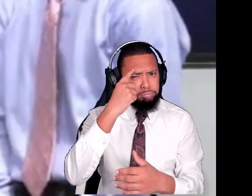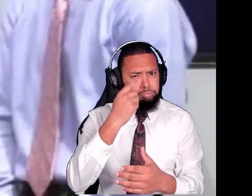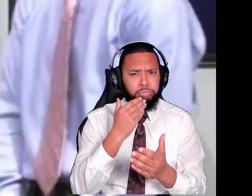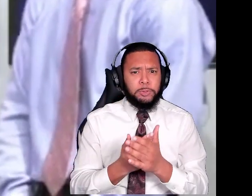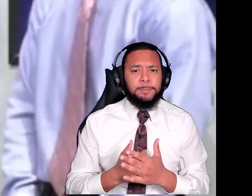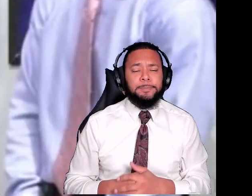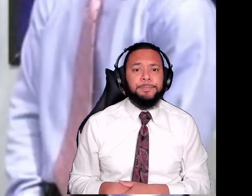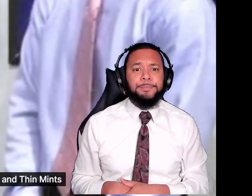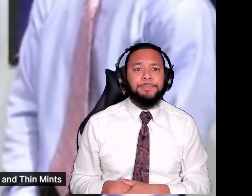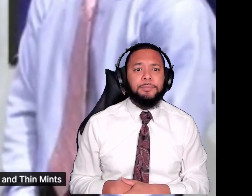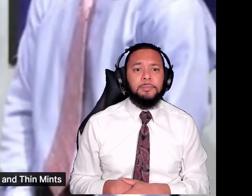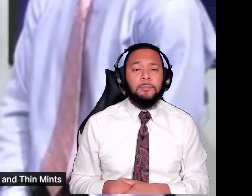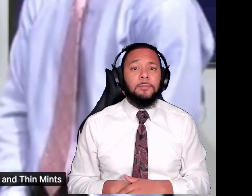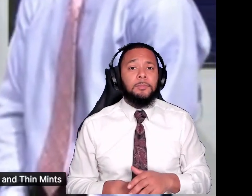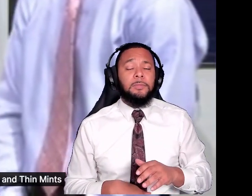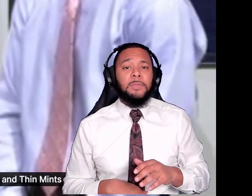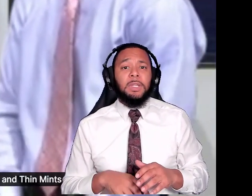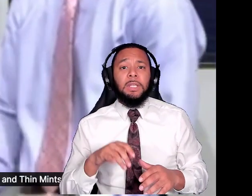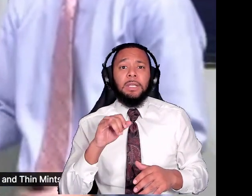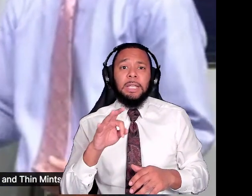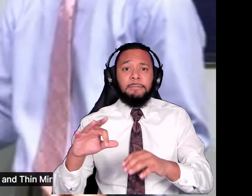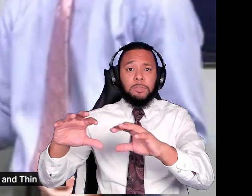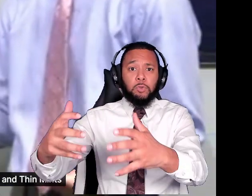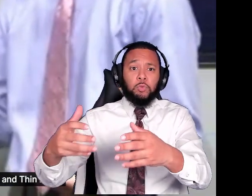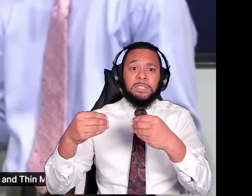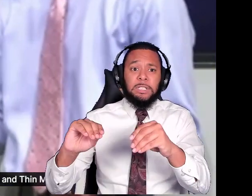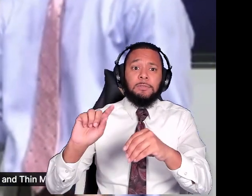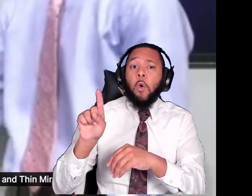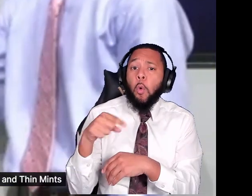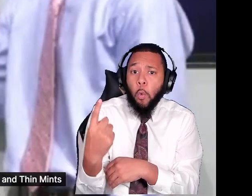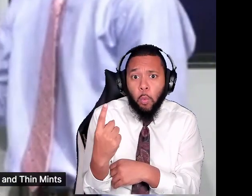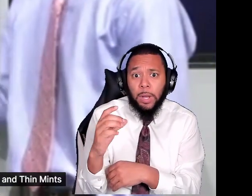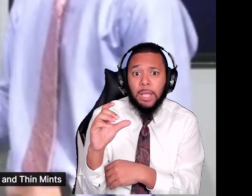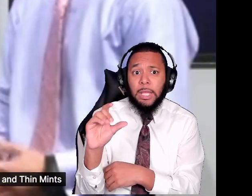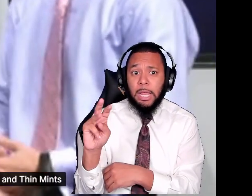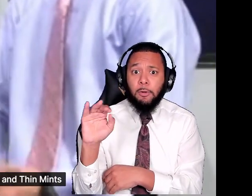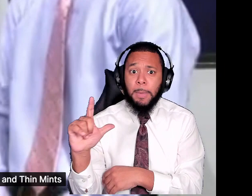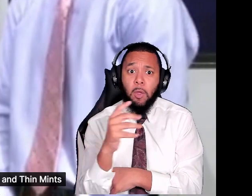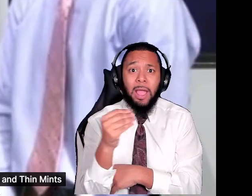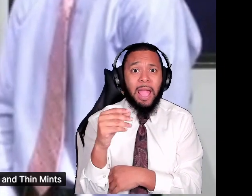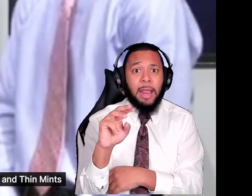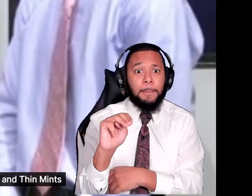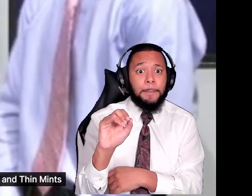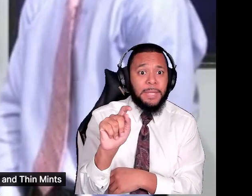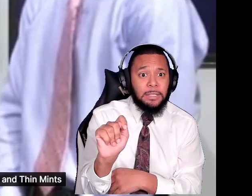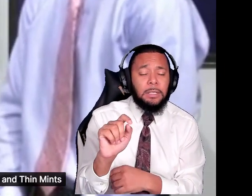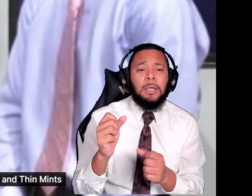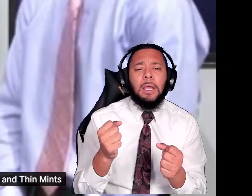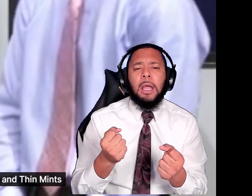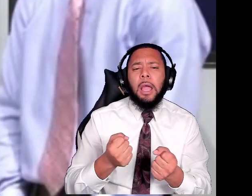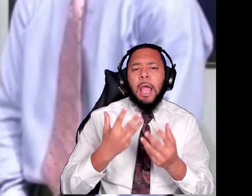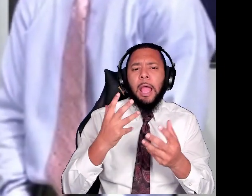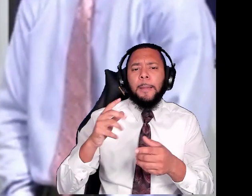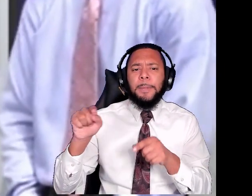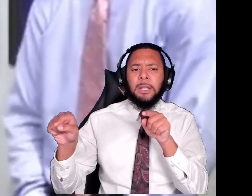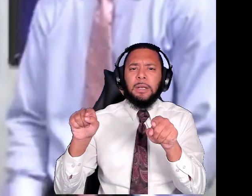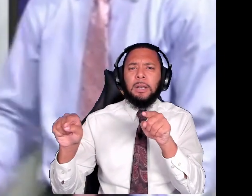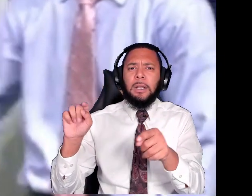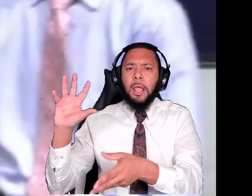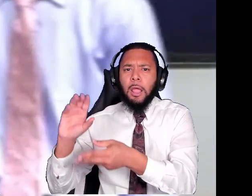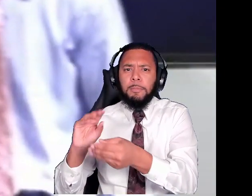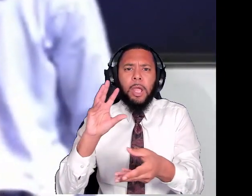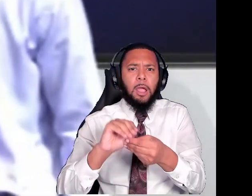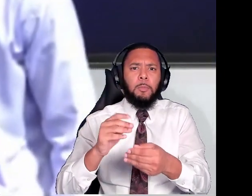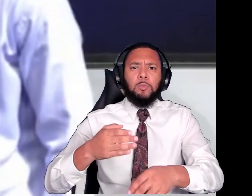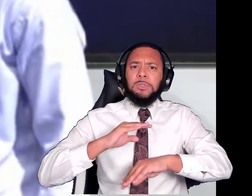If Danielle's troop only sells Caramel Delights and Thin Mints, how many Caramel Delights and Thin Mints would set her